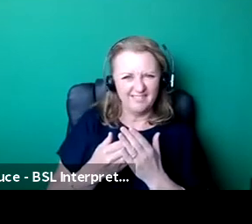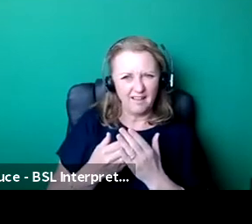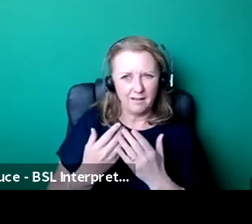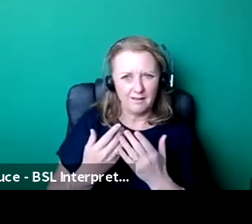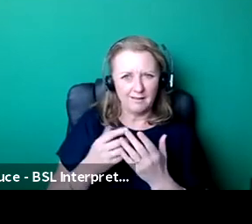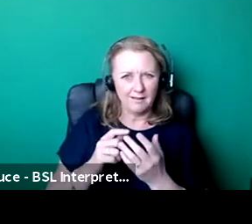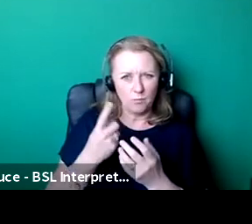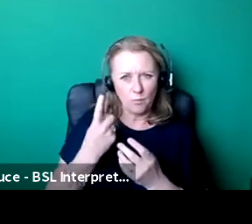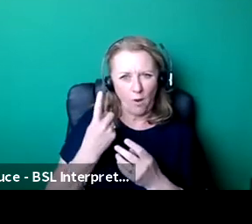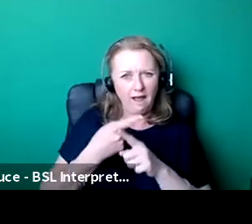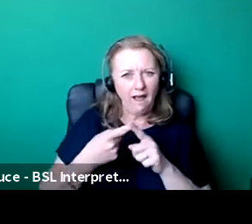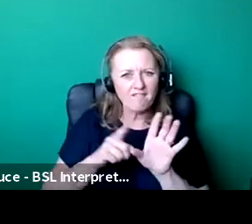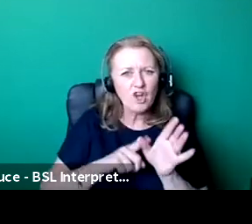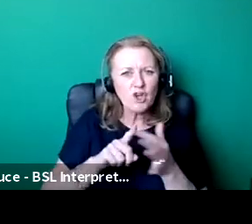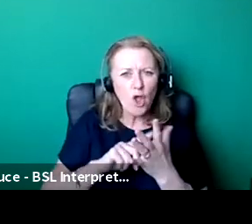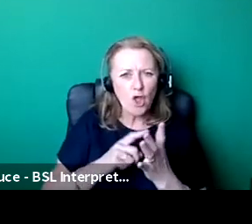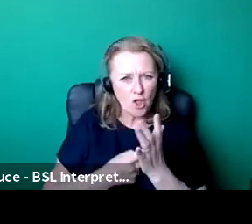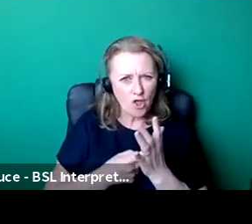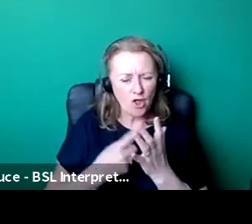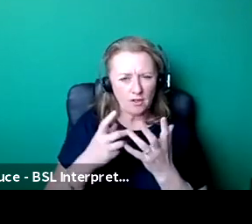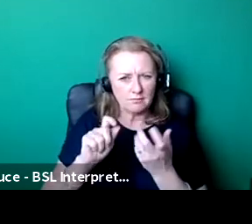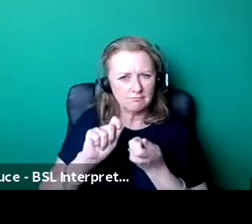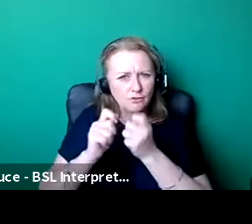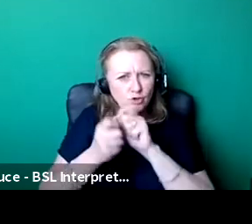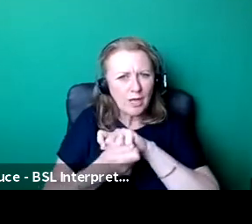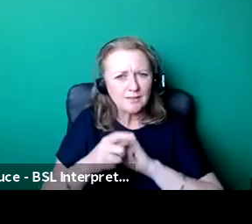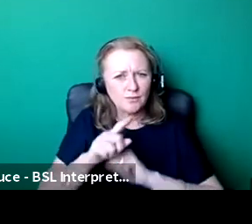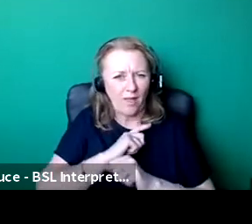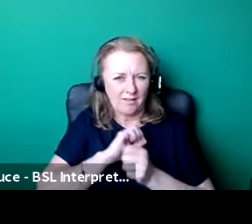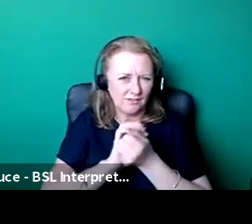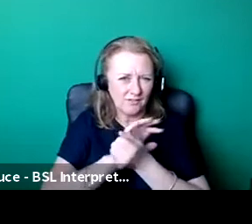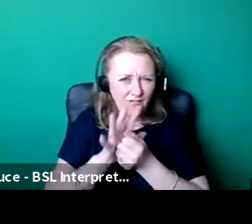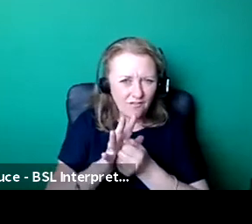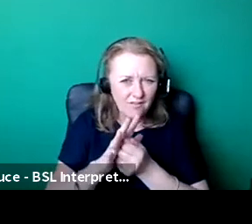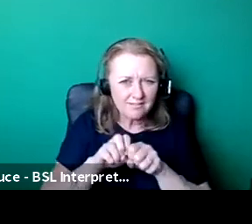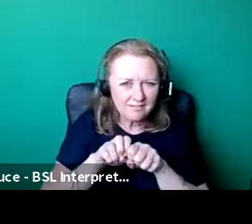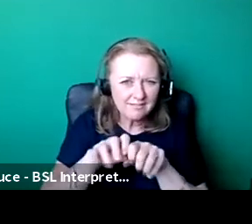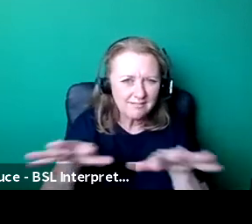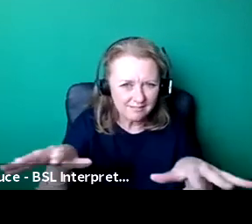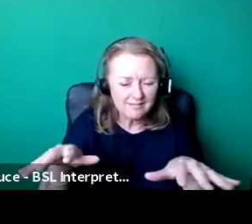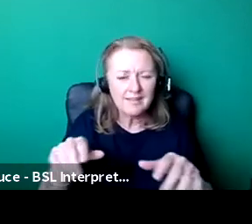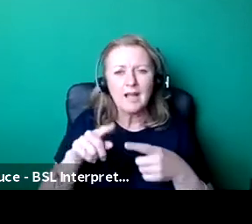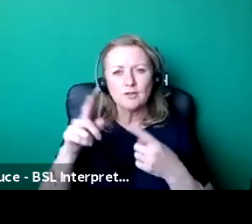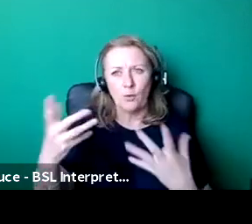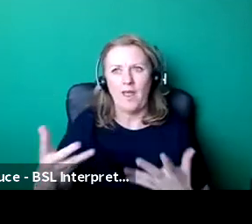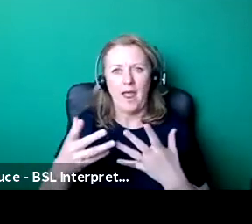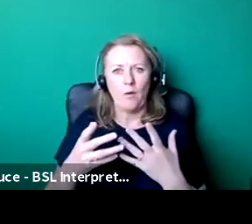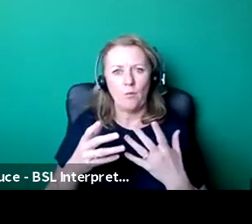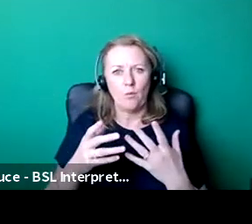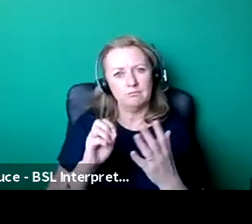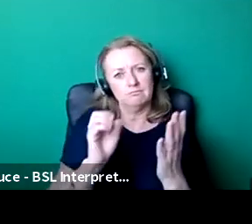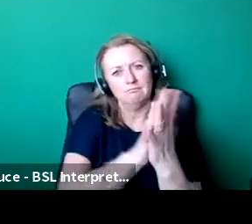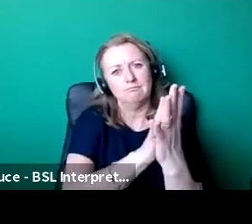has changed, and we see a lot more, let's say, reporting online, but at the same